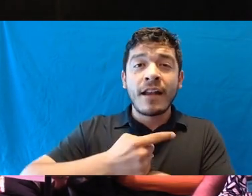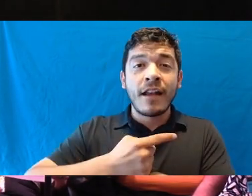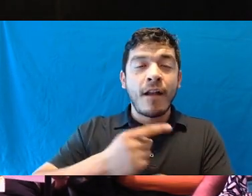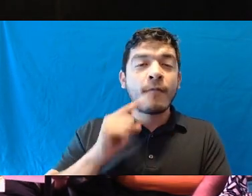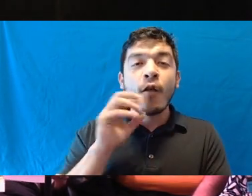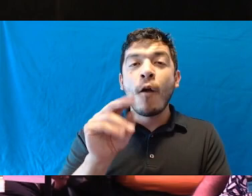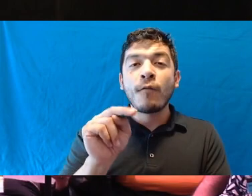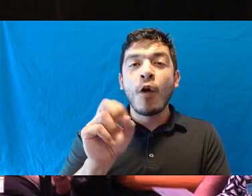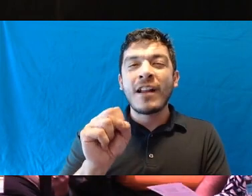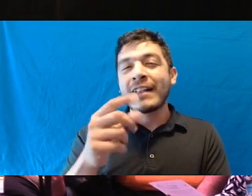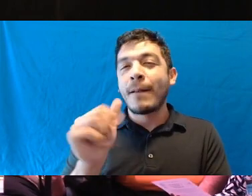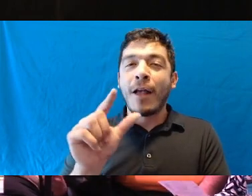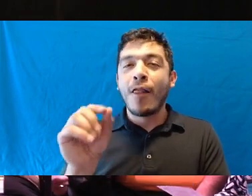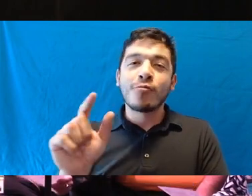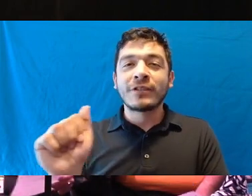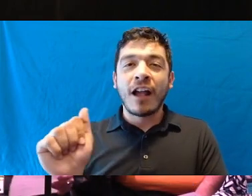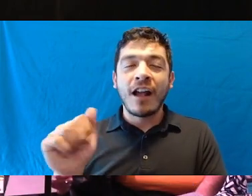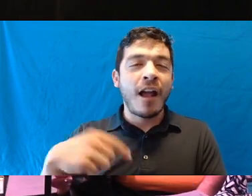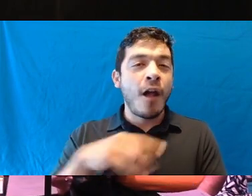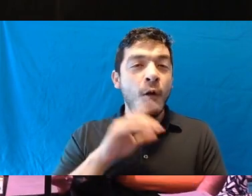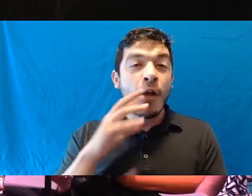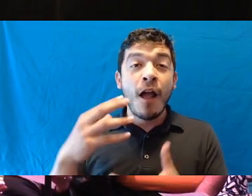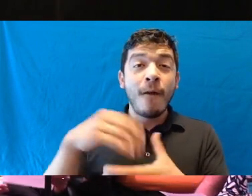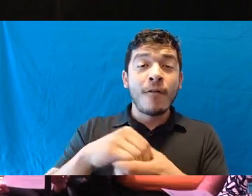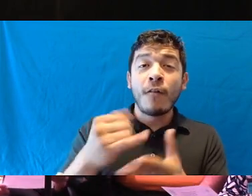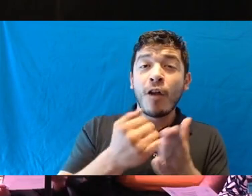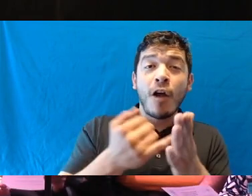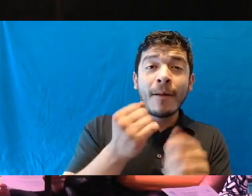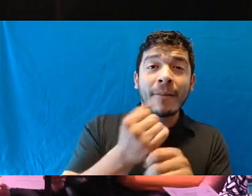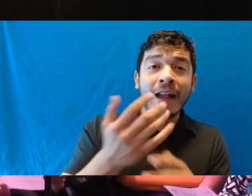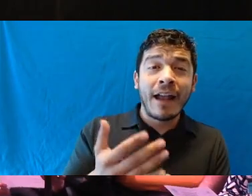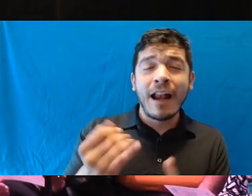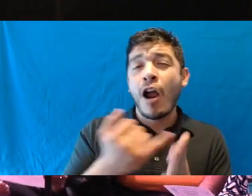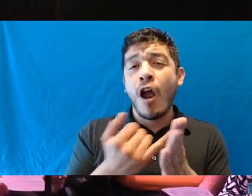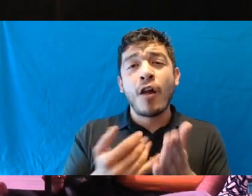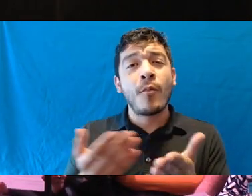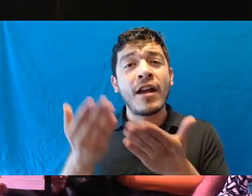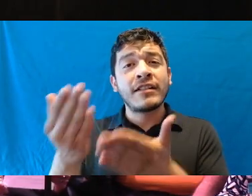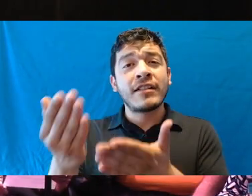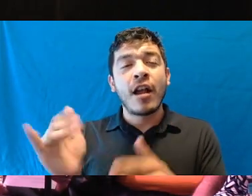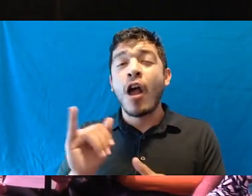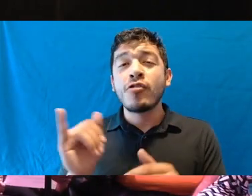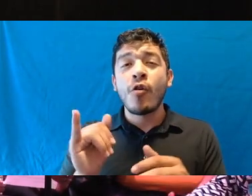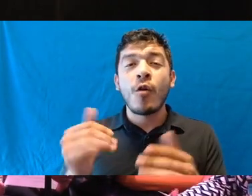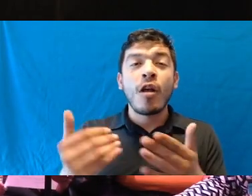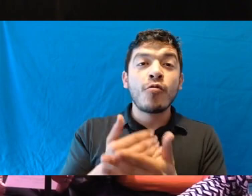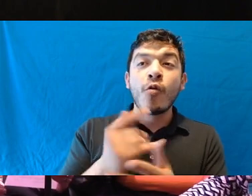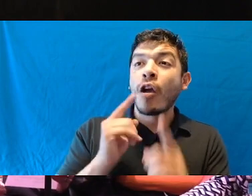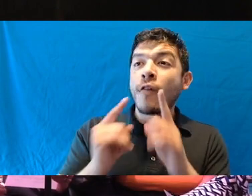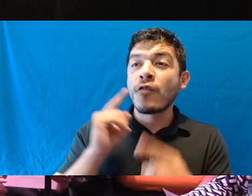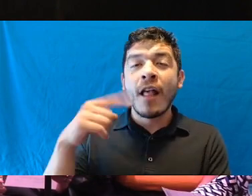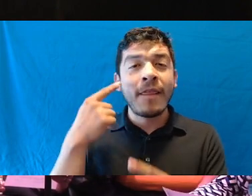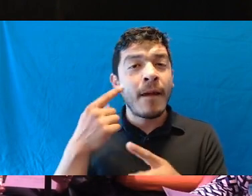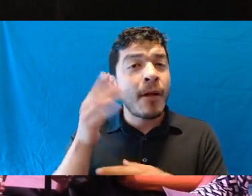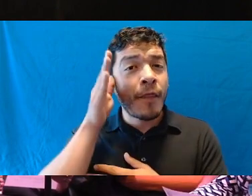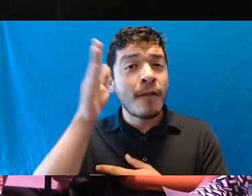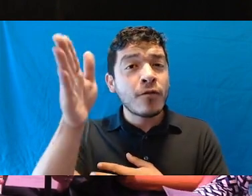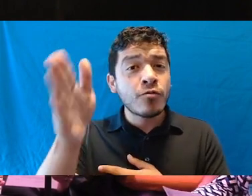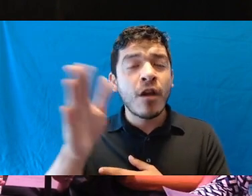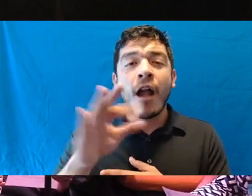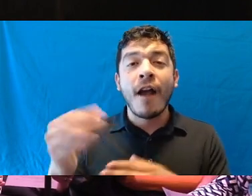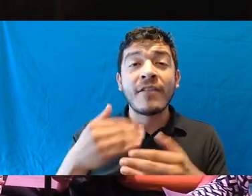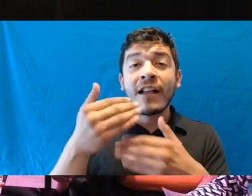going to involve art making and art presentation, as well as breakout conversations thinking about the future of the next wave of